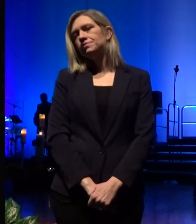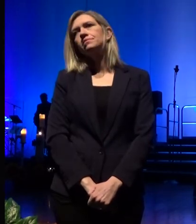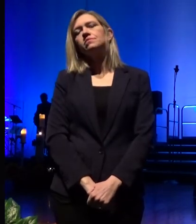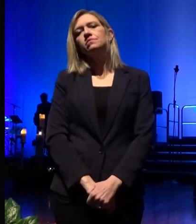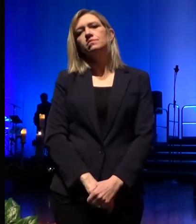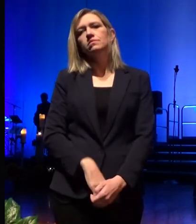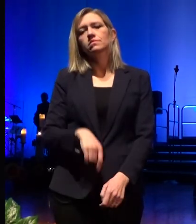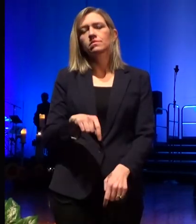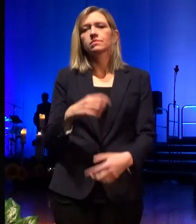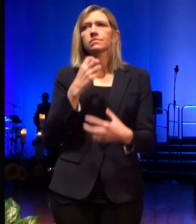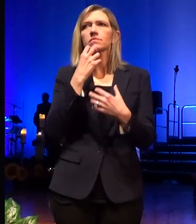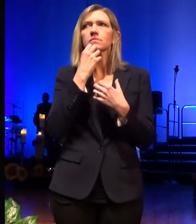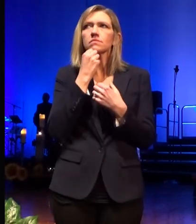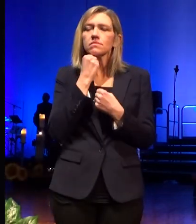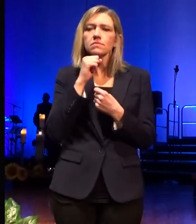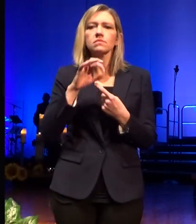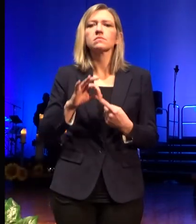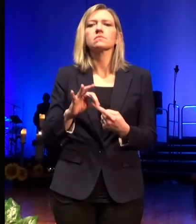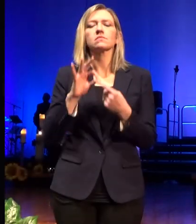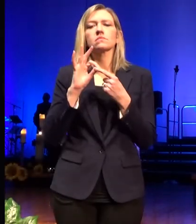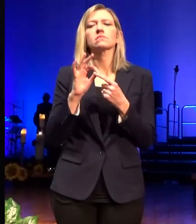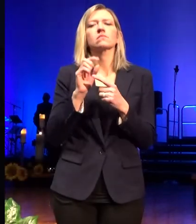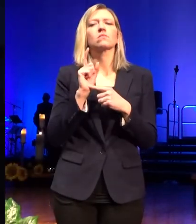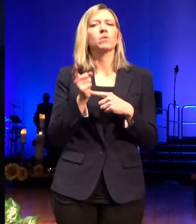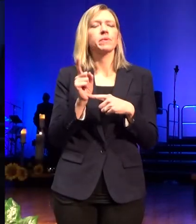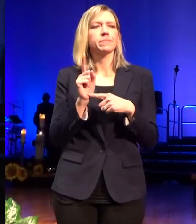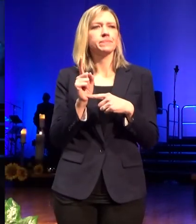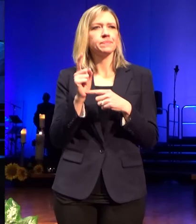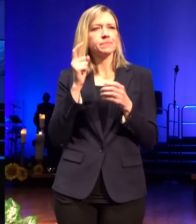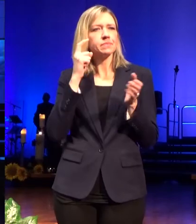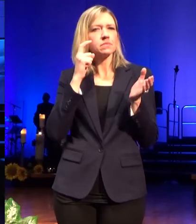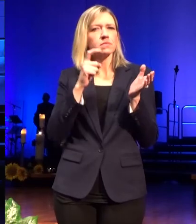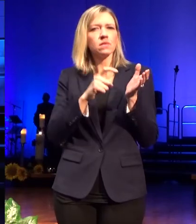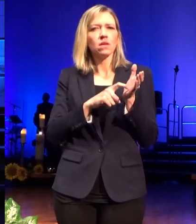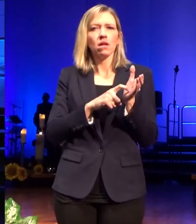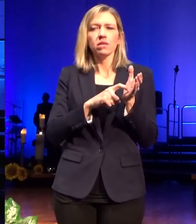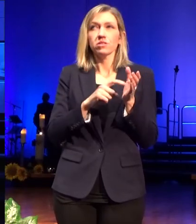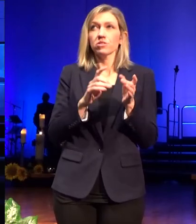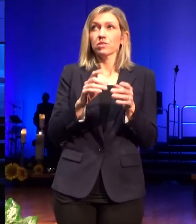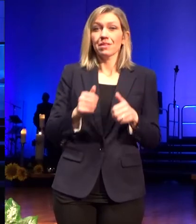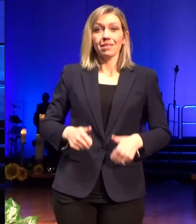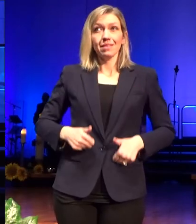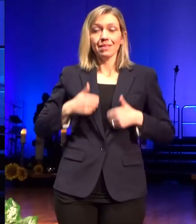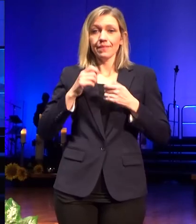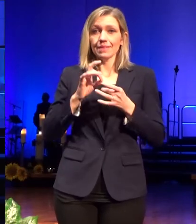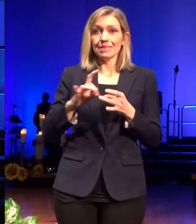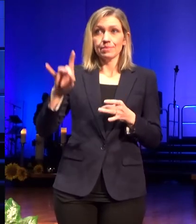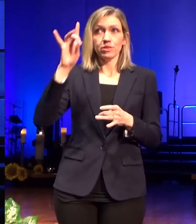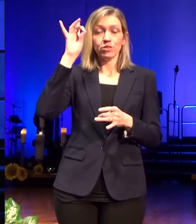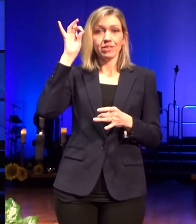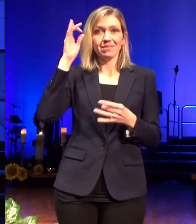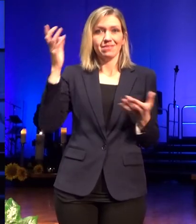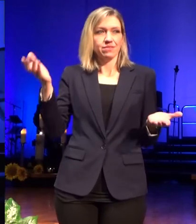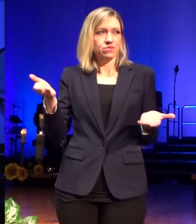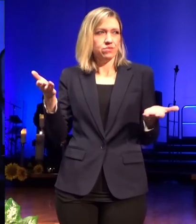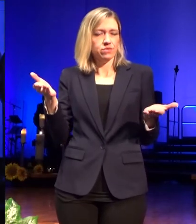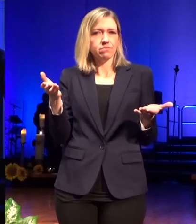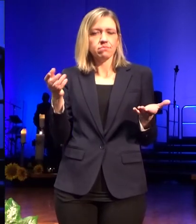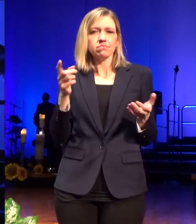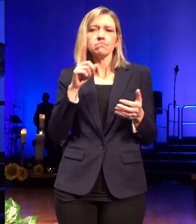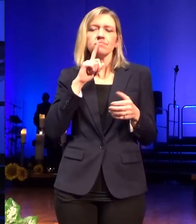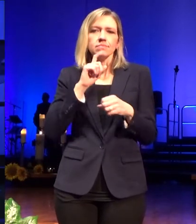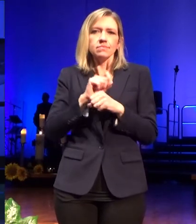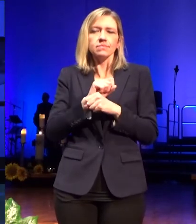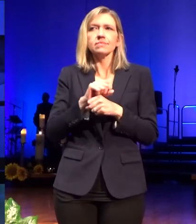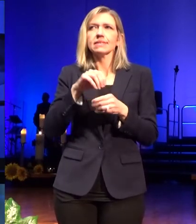So in this sacred moment, we acknowledge that the presence of the living spirit is